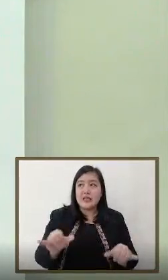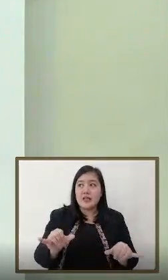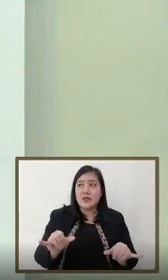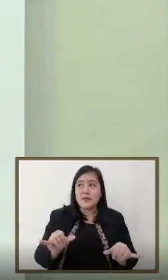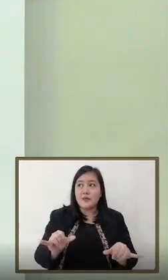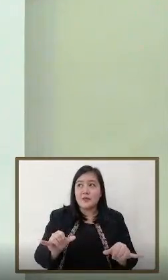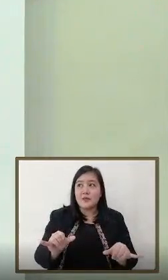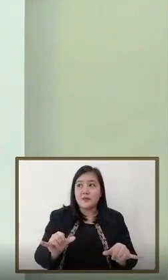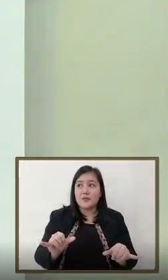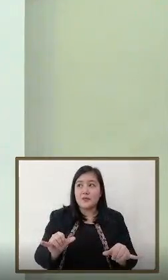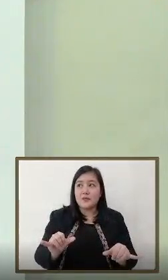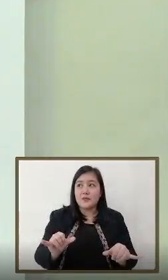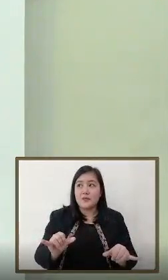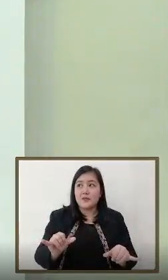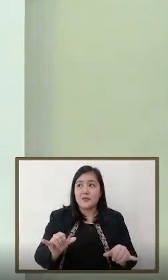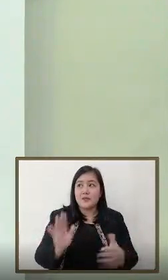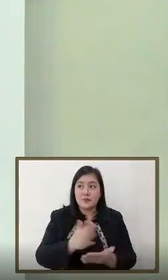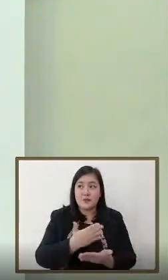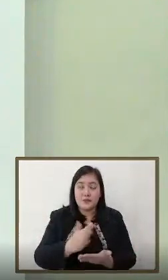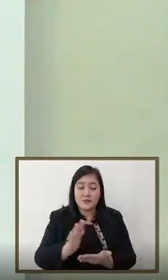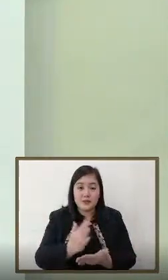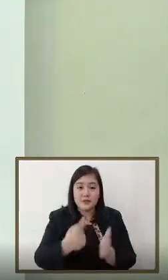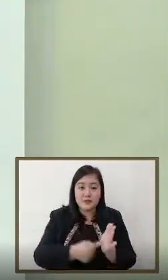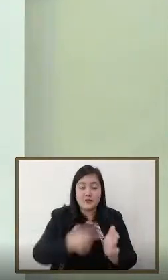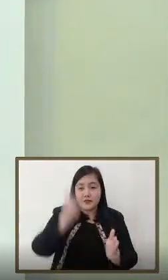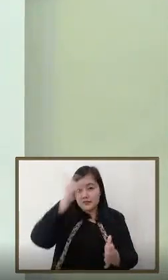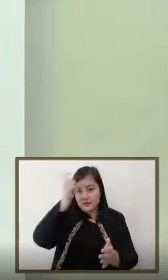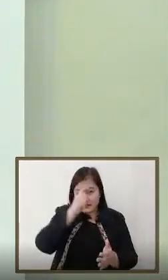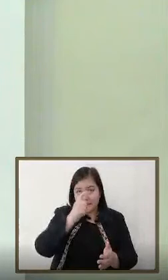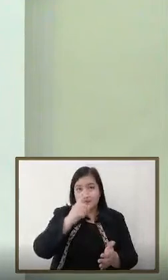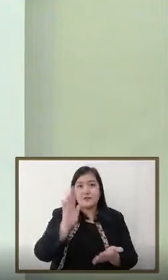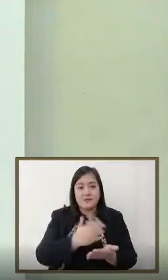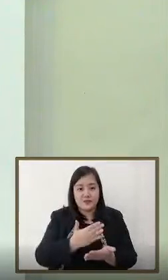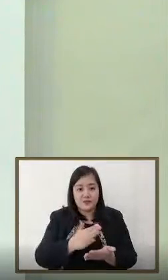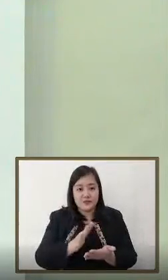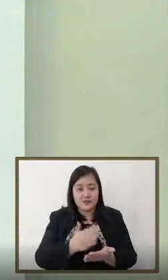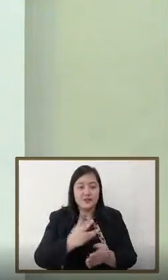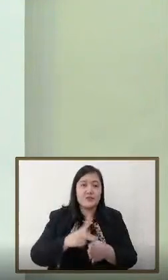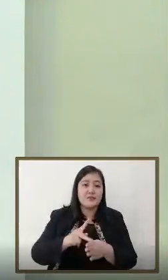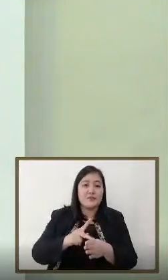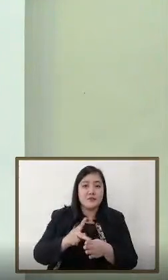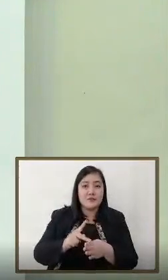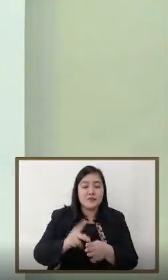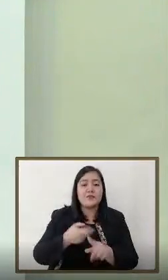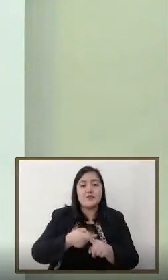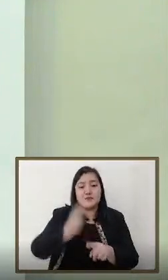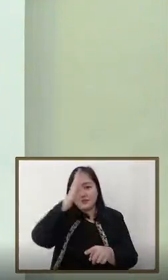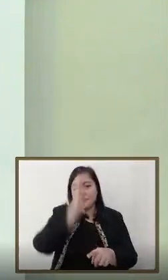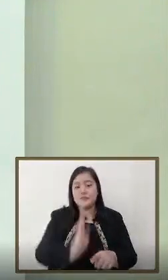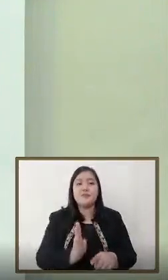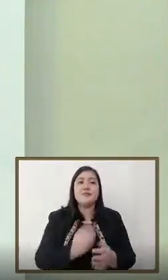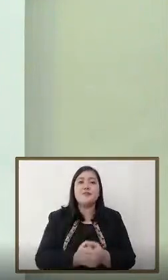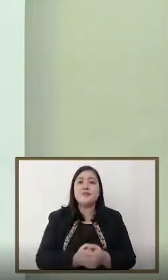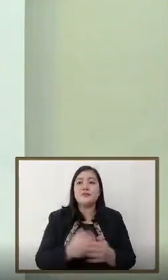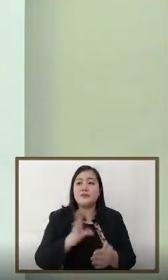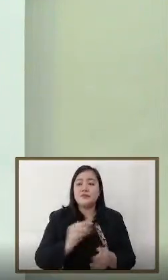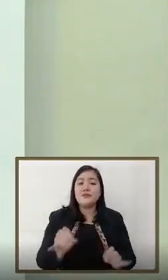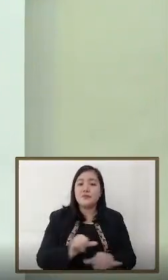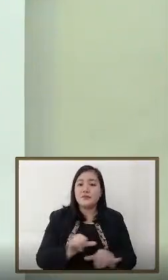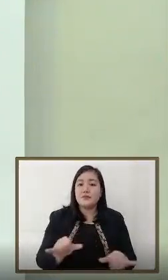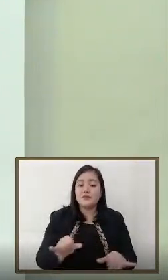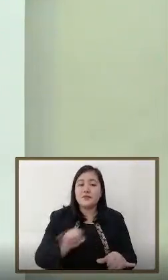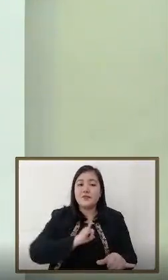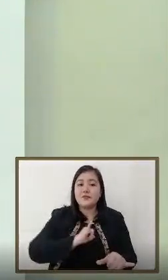physically supplement, but also sharing his wisdom, sharing his principle from God. And man, also, I